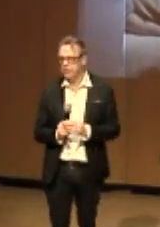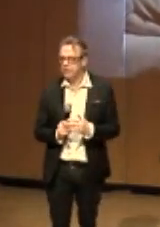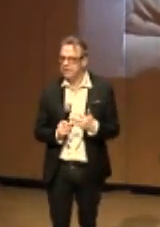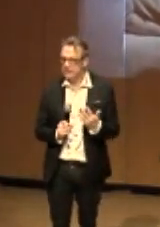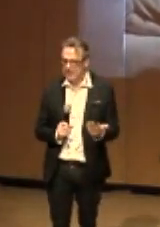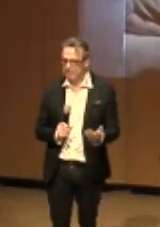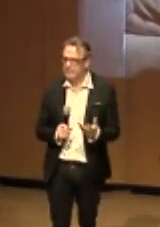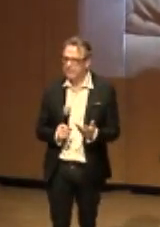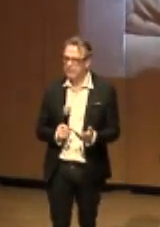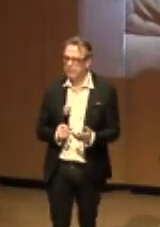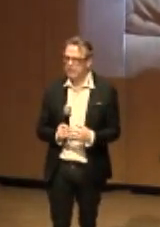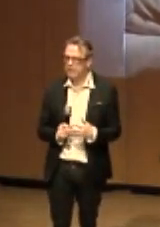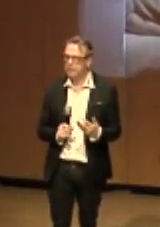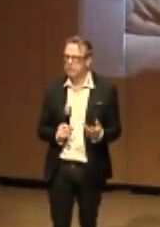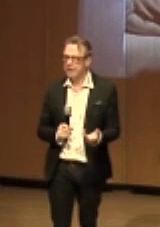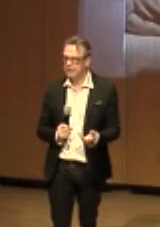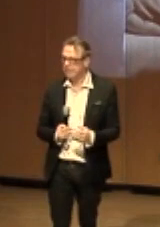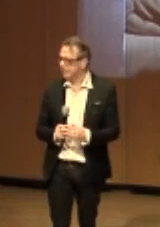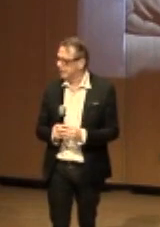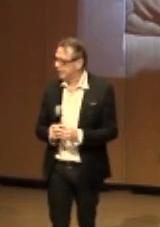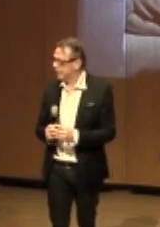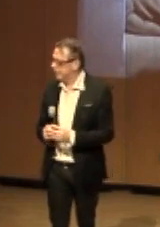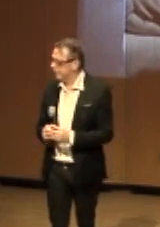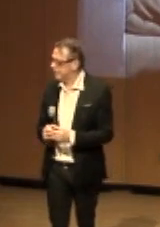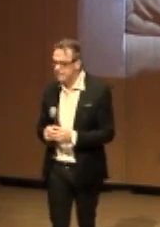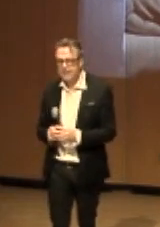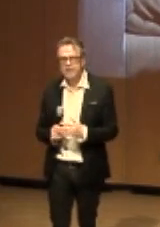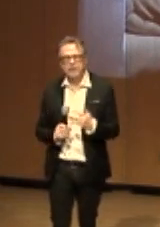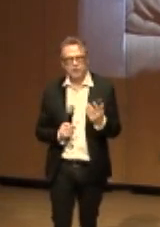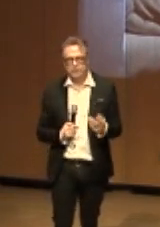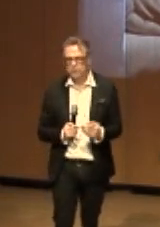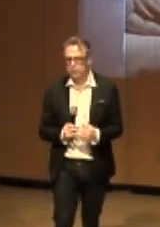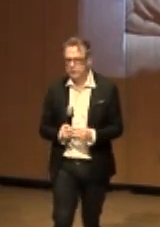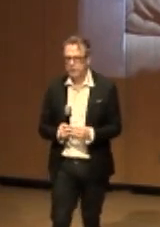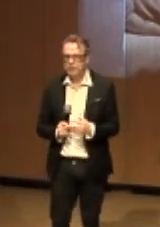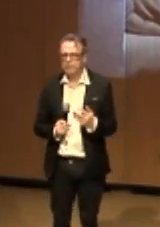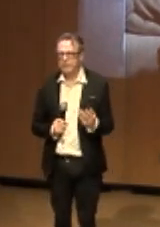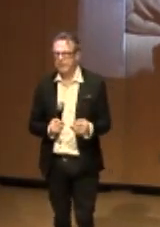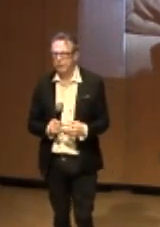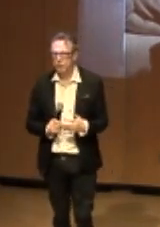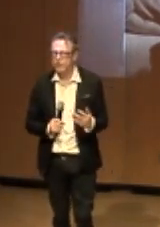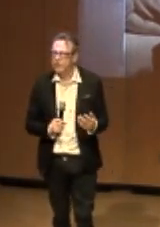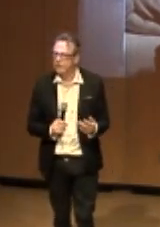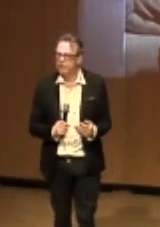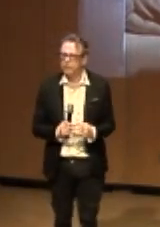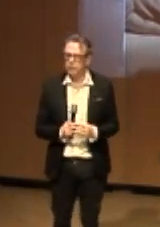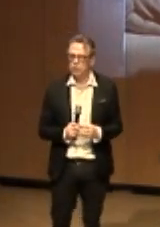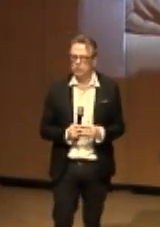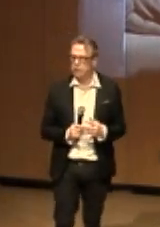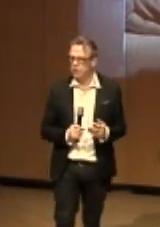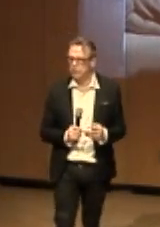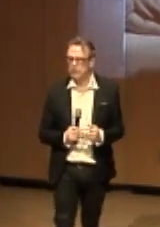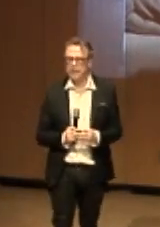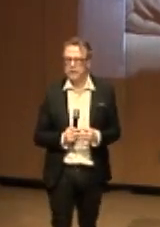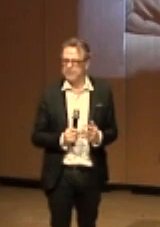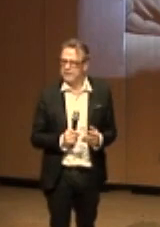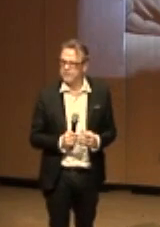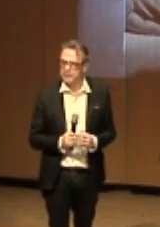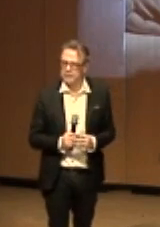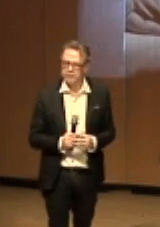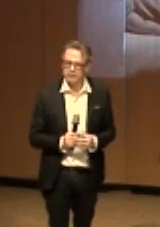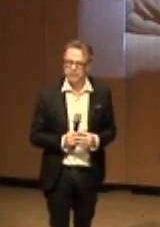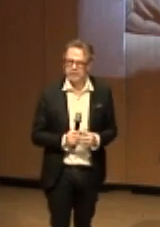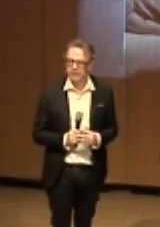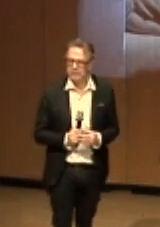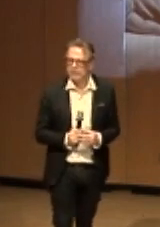for literature it happens very rarely that a writer um does get it there was of course pandelo Dario fo Shaw and others but